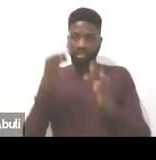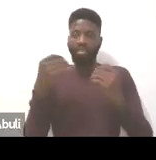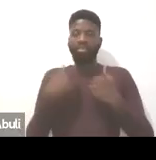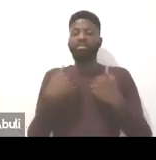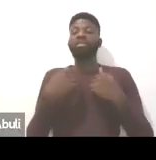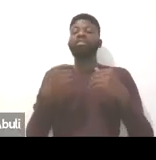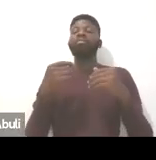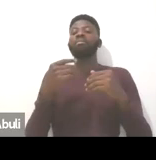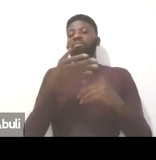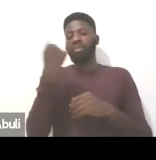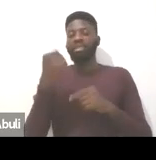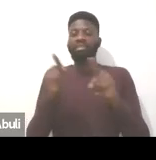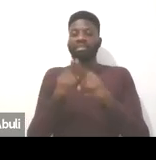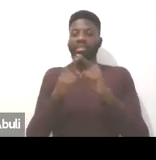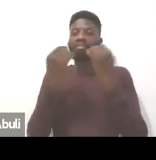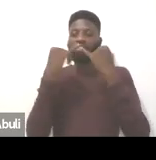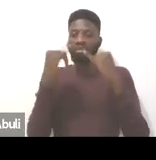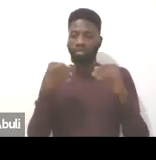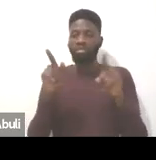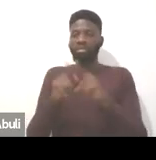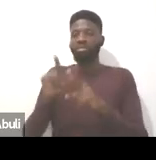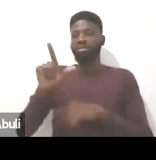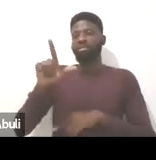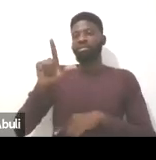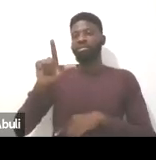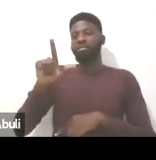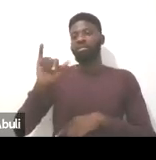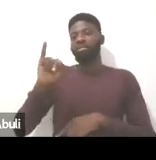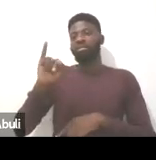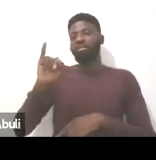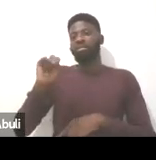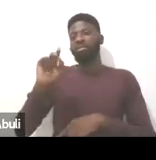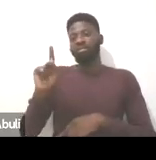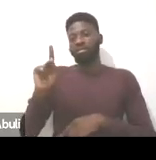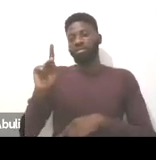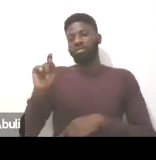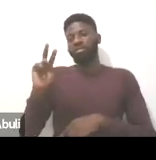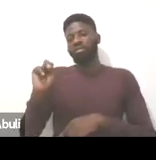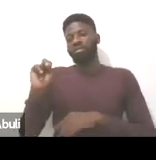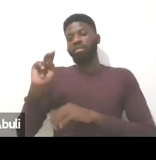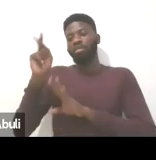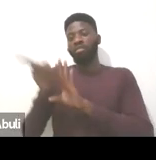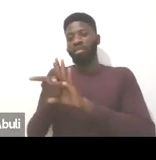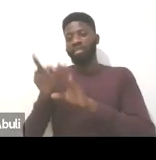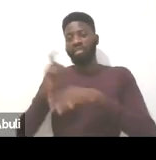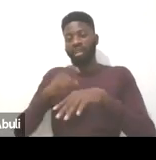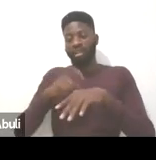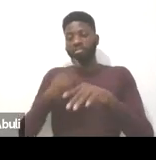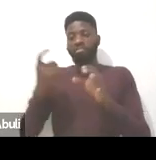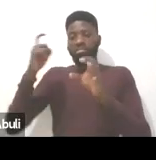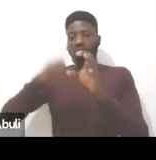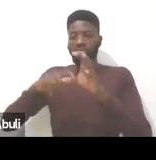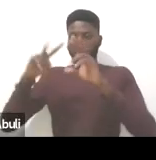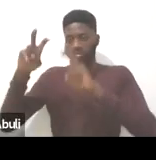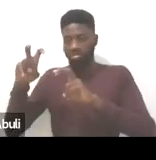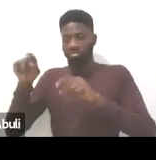information flow through to your LinkedIn profile so that if someone decides to log in and look at me, they will find the same information